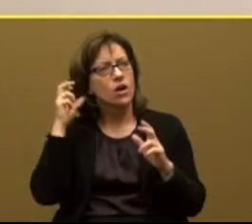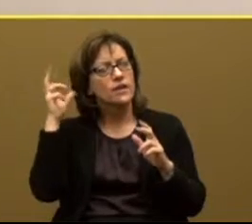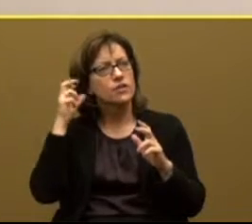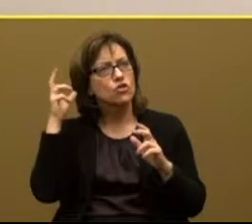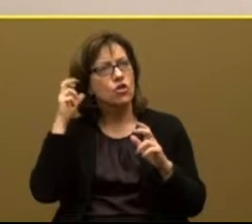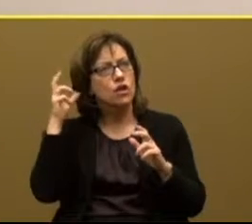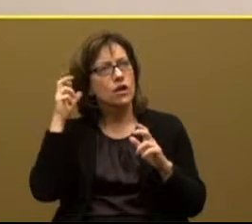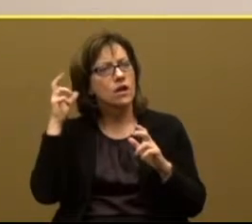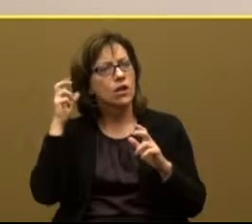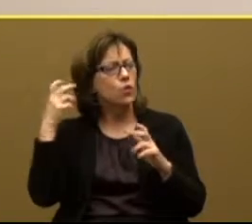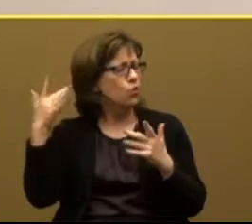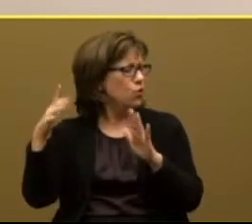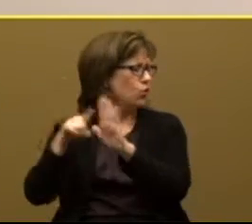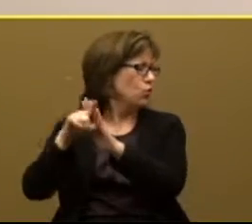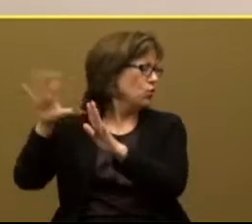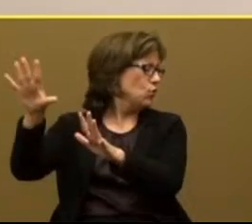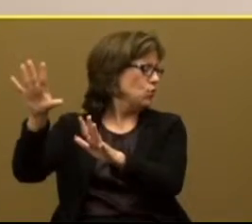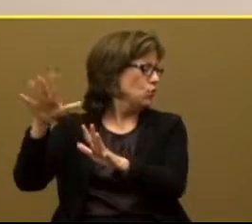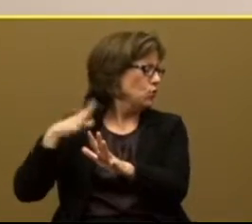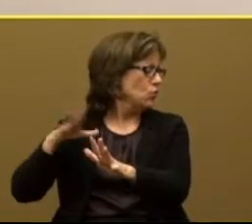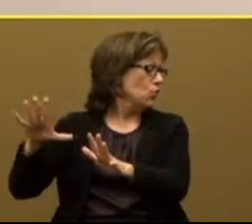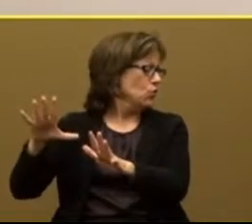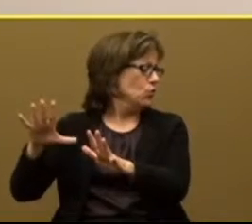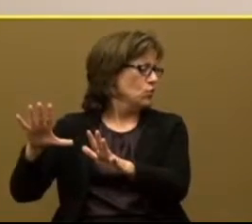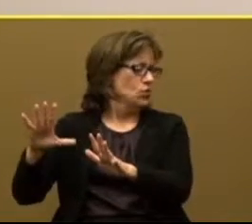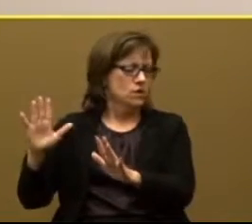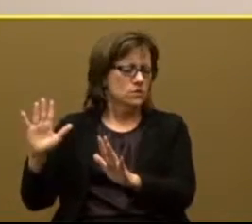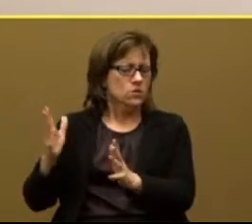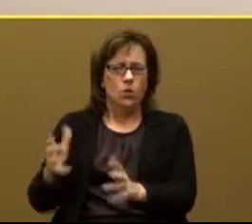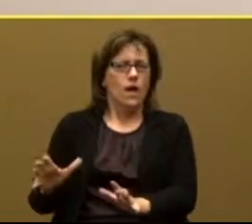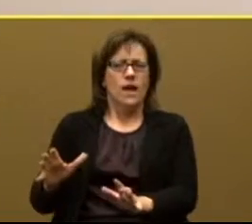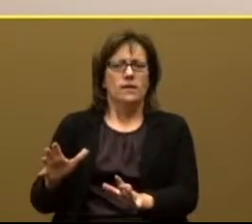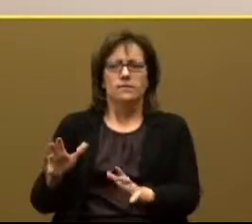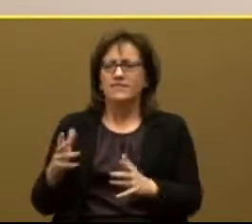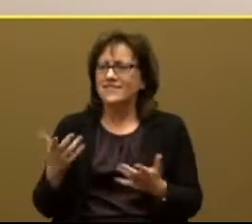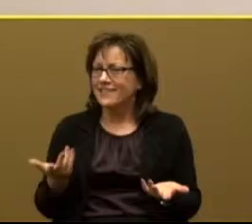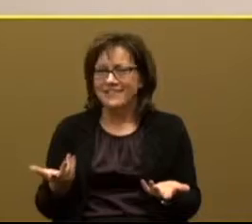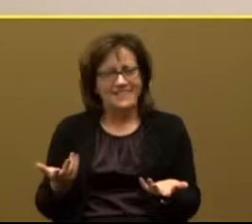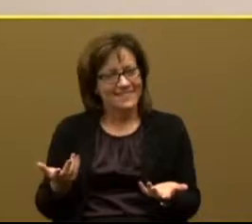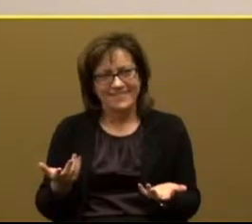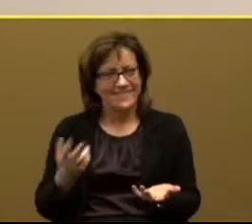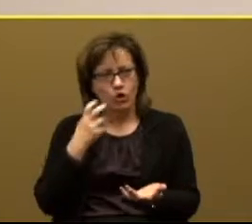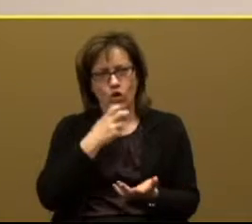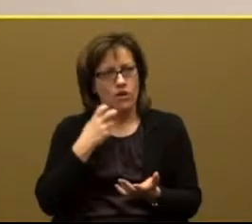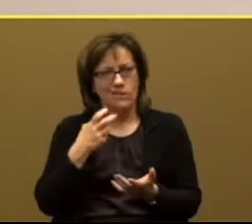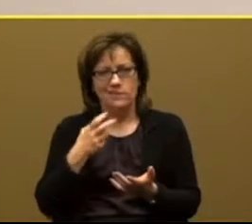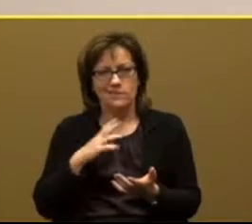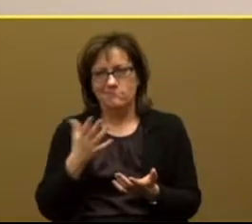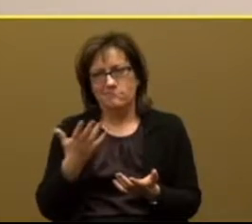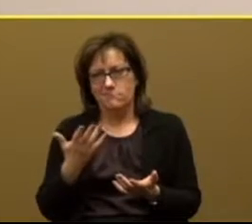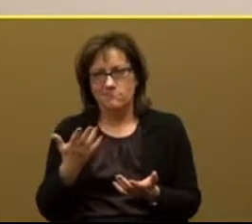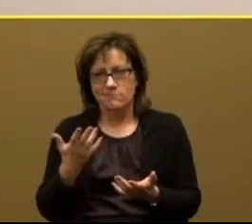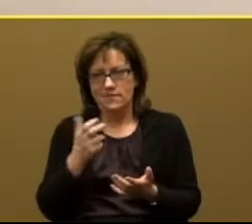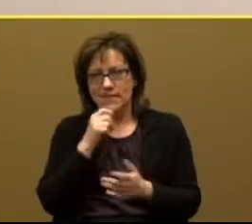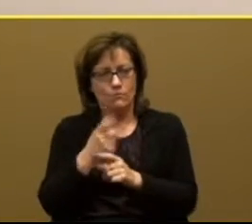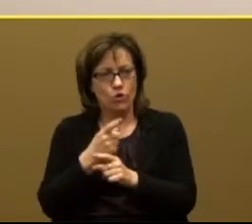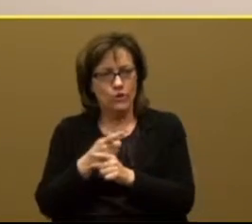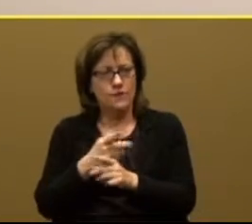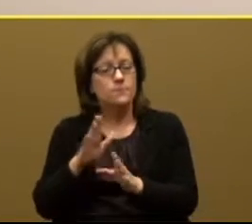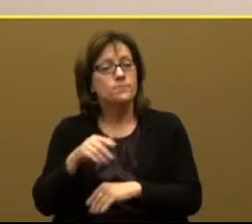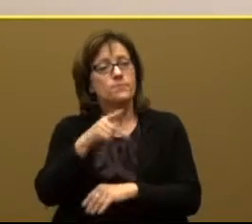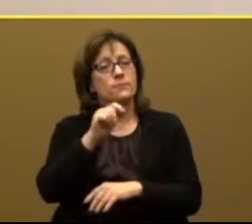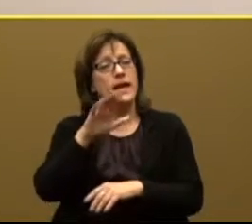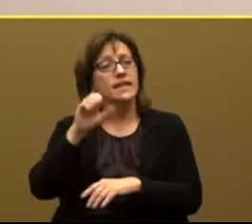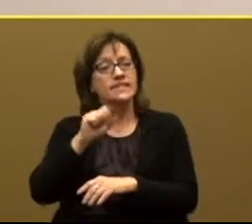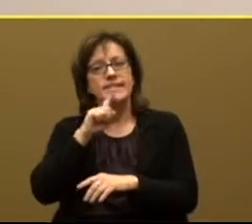input is aversive. So PECS is one of the most popular ways to teach